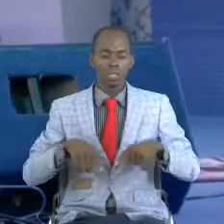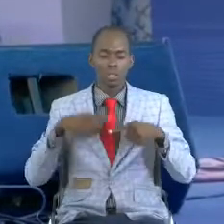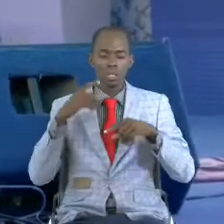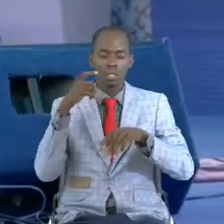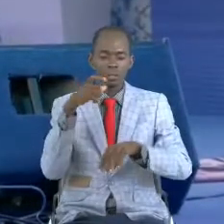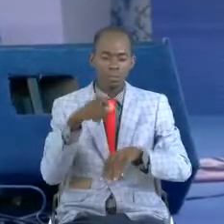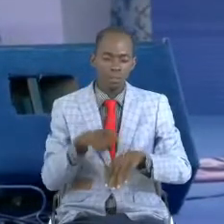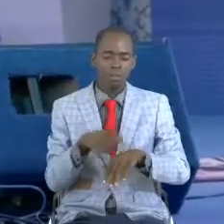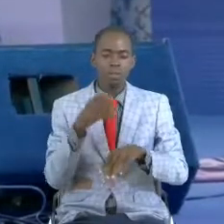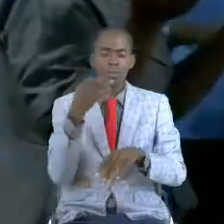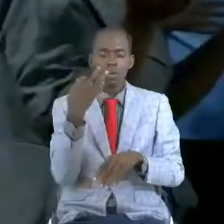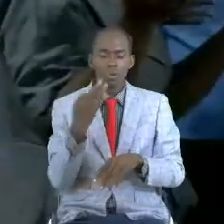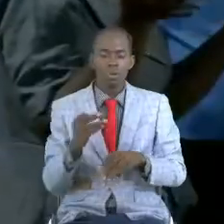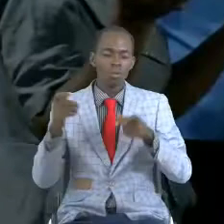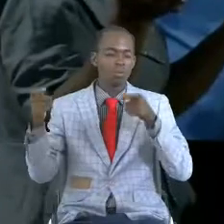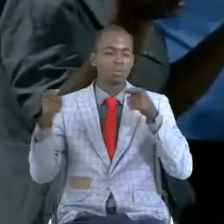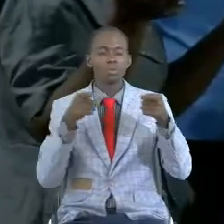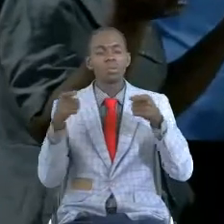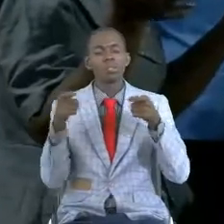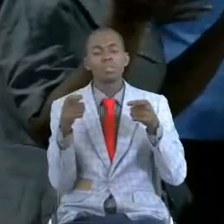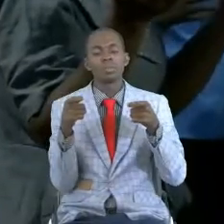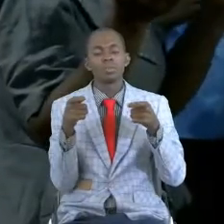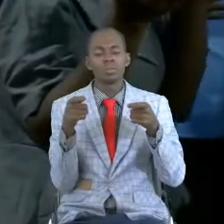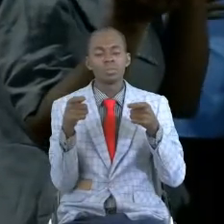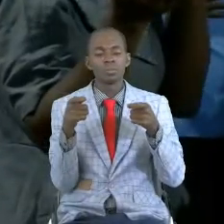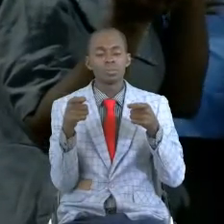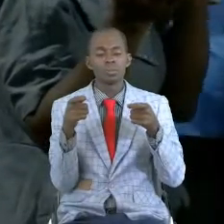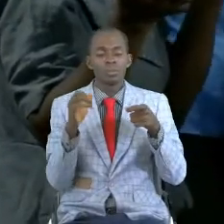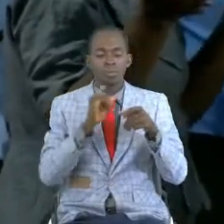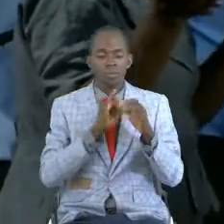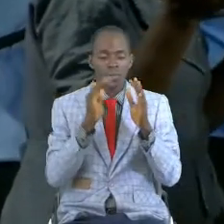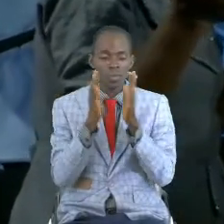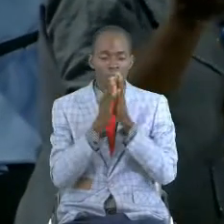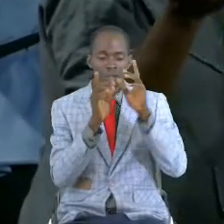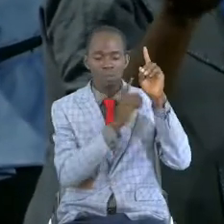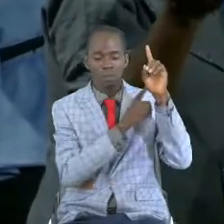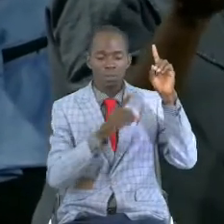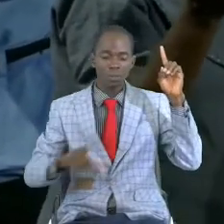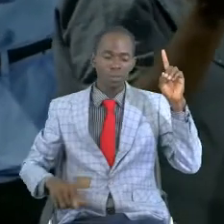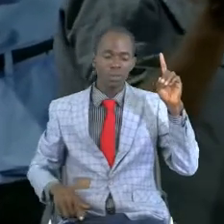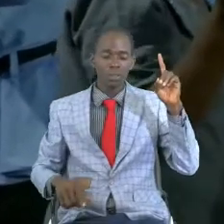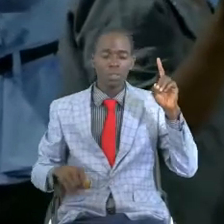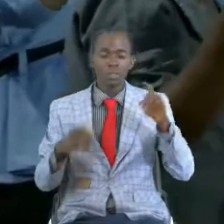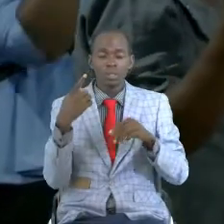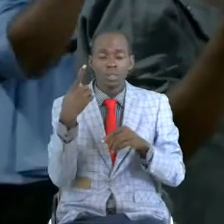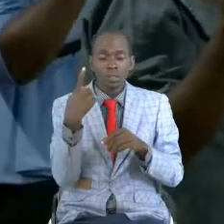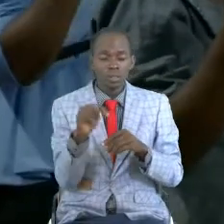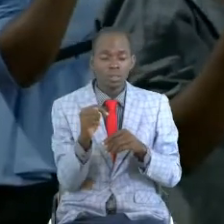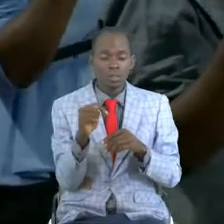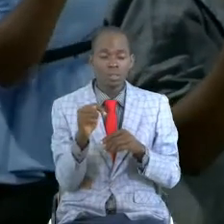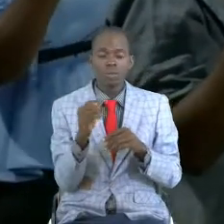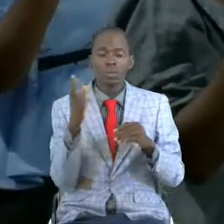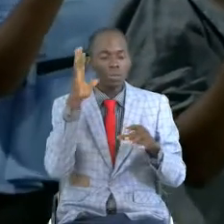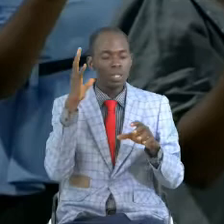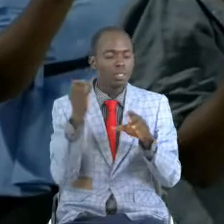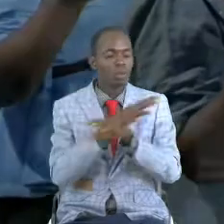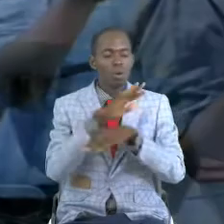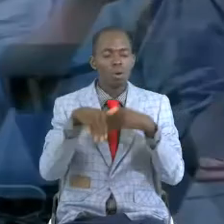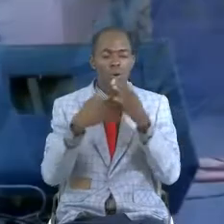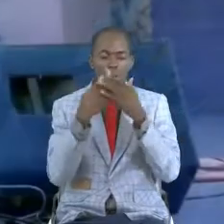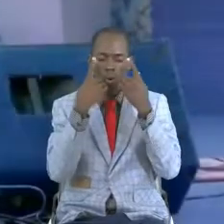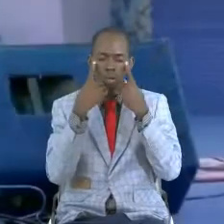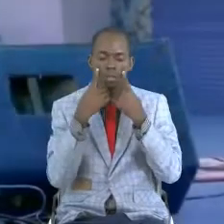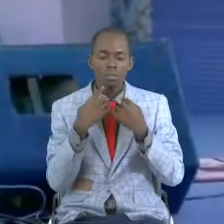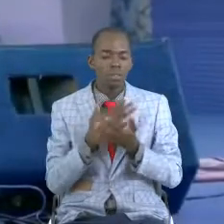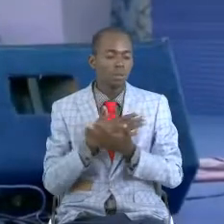of dominion. I pray, Lord, you wipe all tears away. Take all